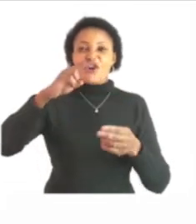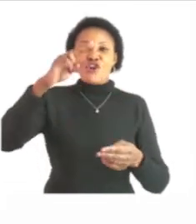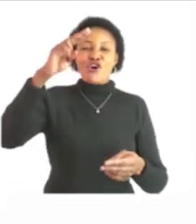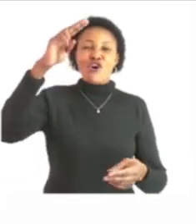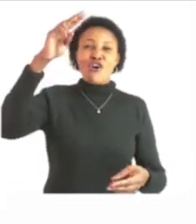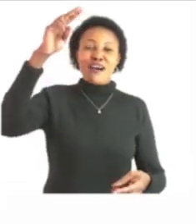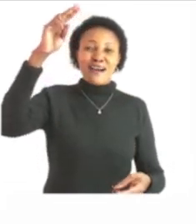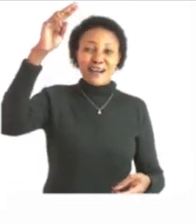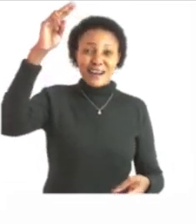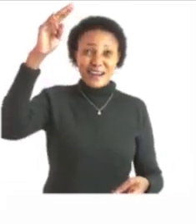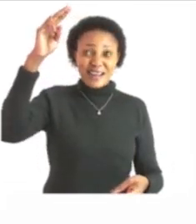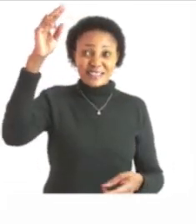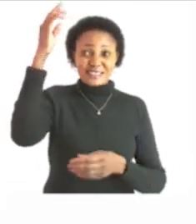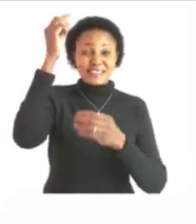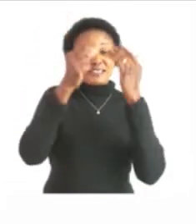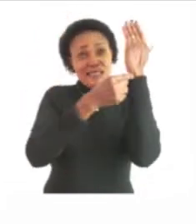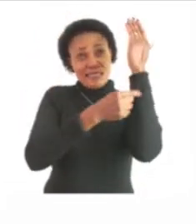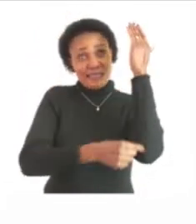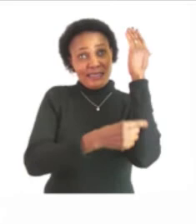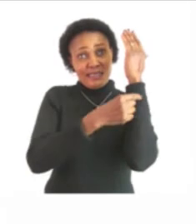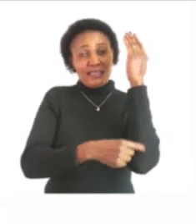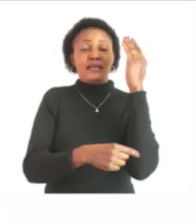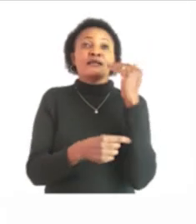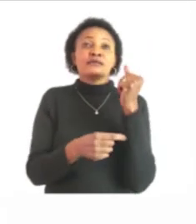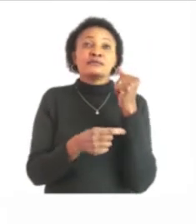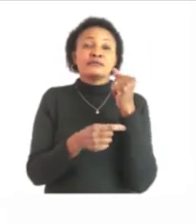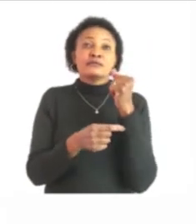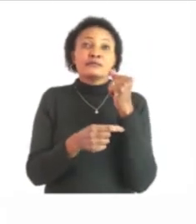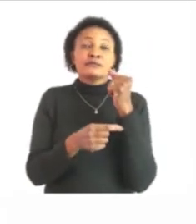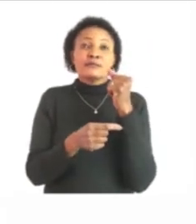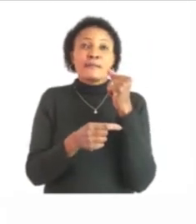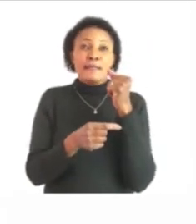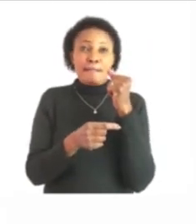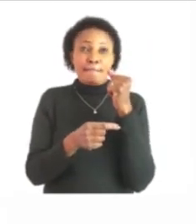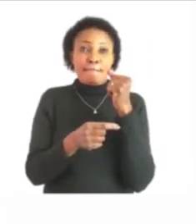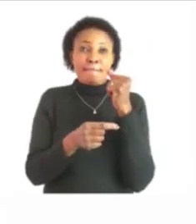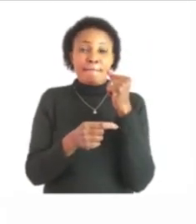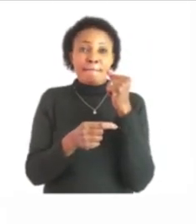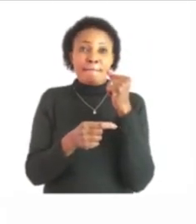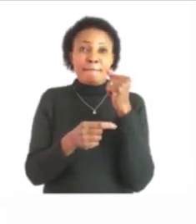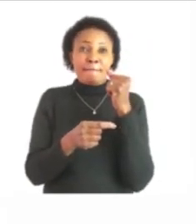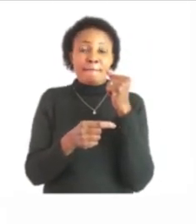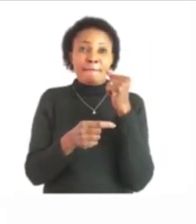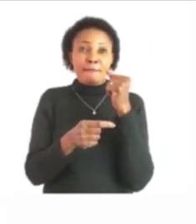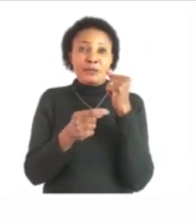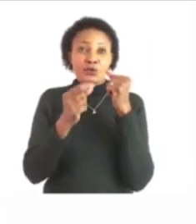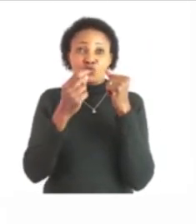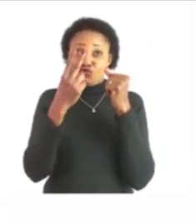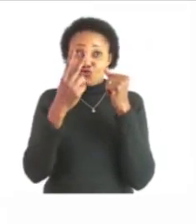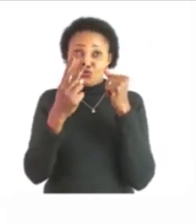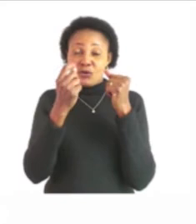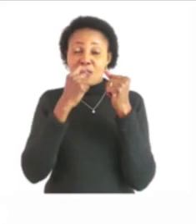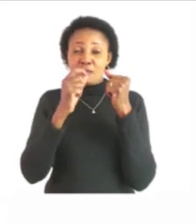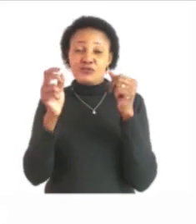longest means long. We talked about it a short while ago. We talked about the 2 pencils, the long